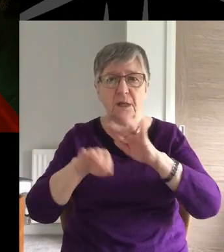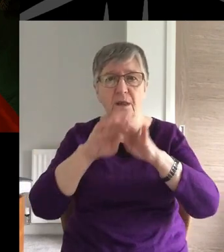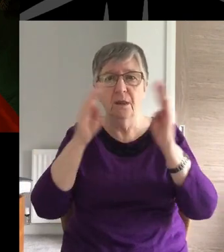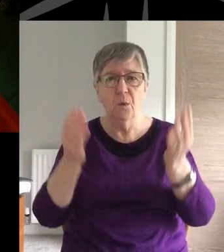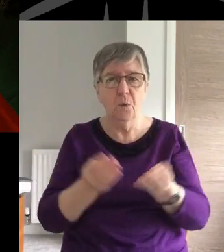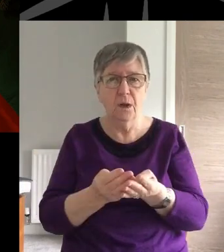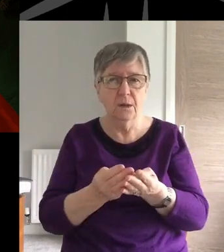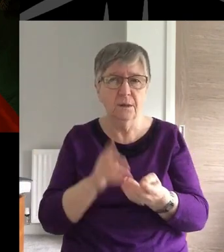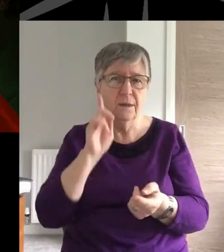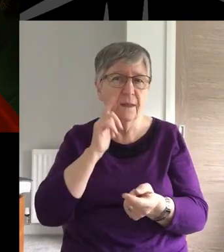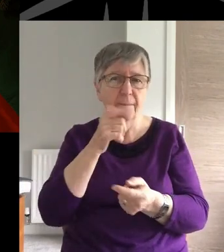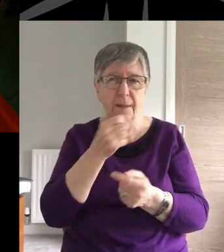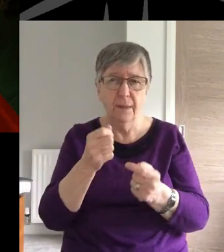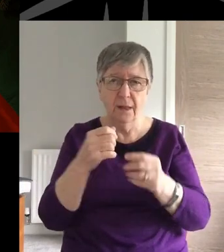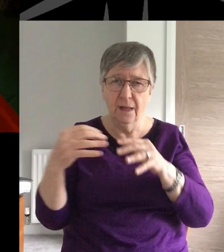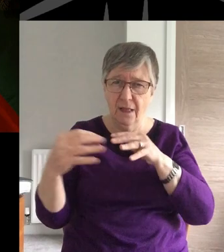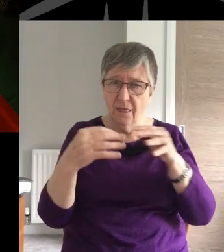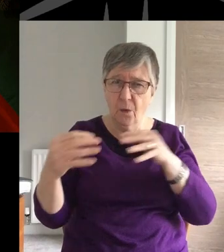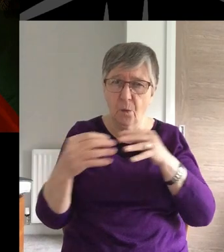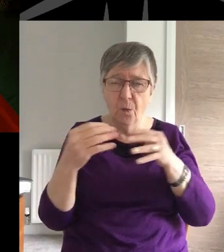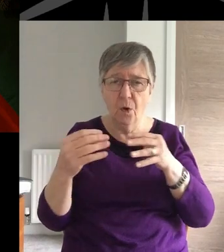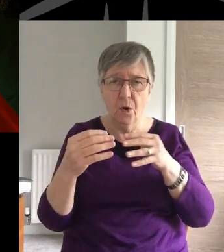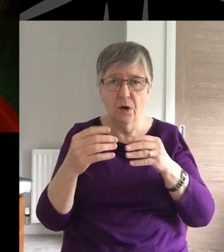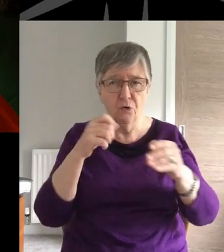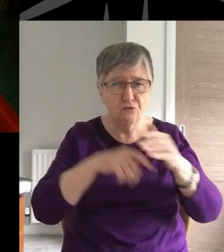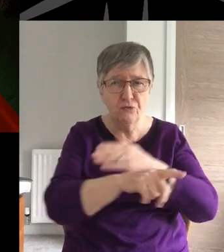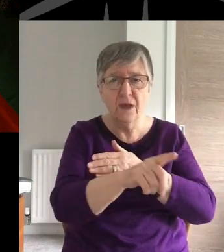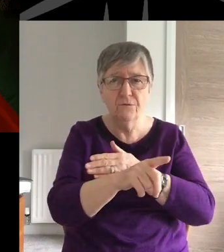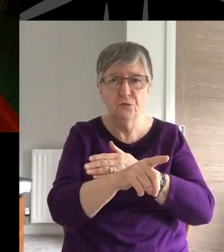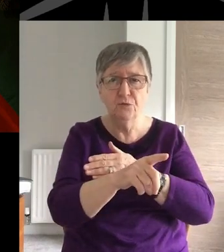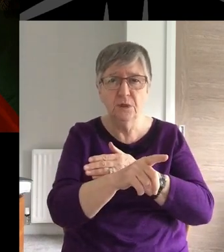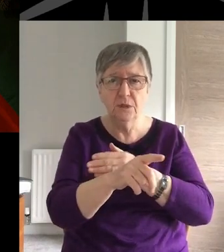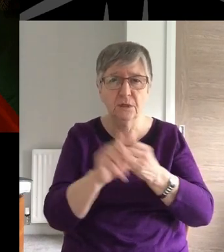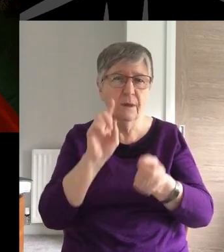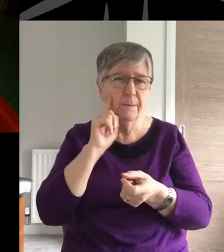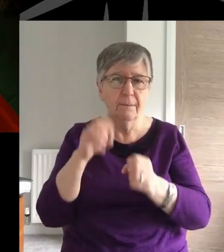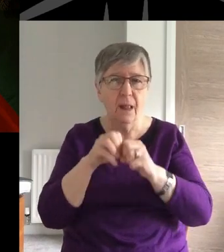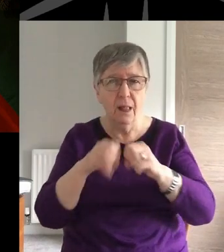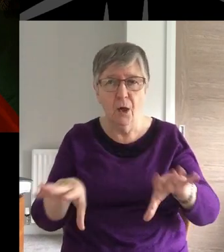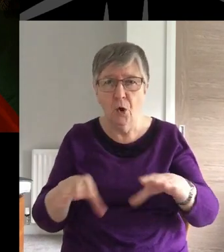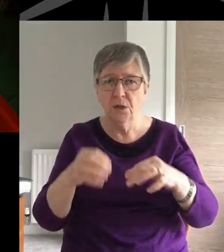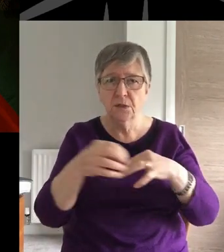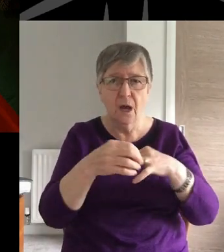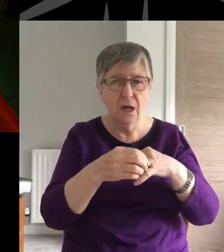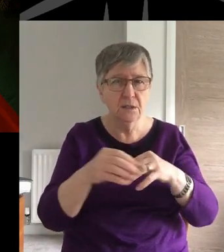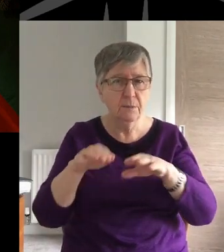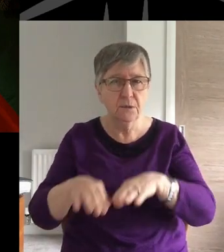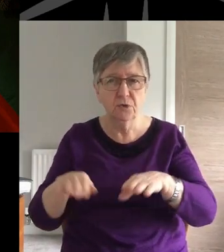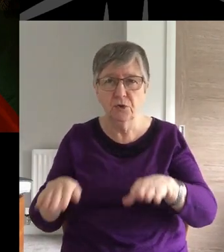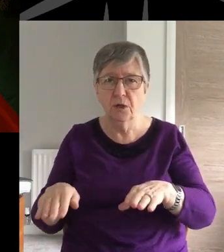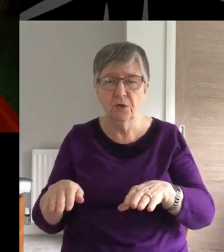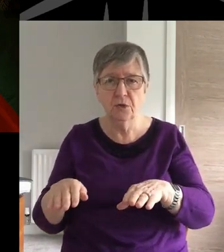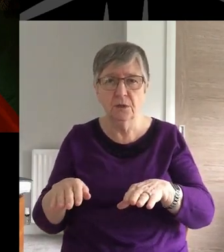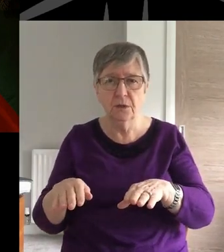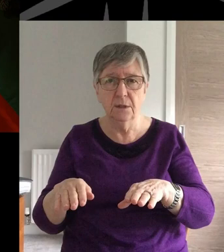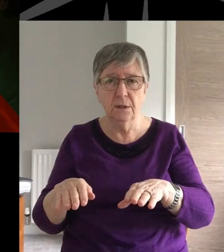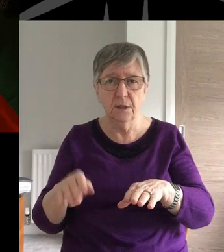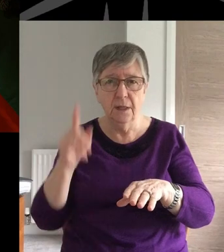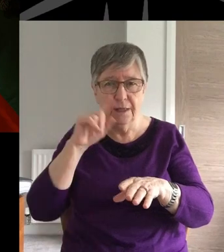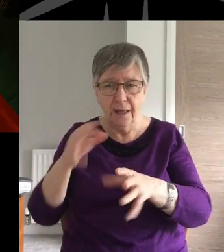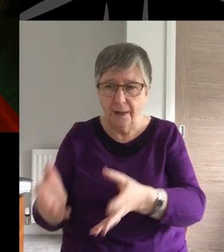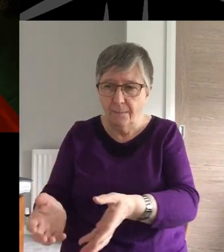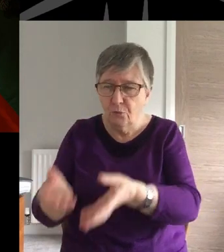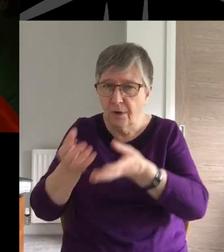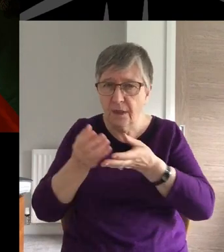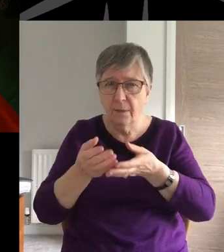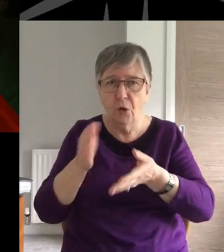war and refugees and women, widows, orphans, are lifted out of misery and are able to live a life